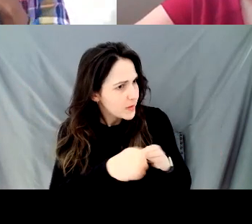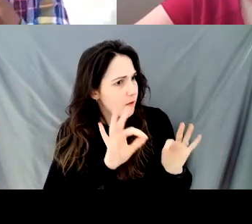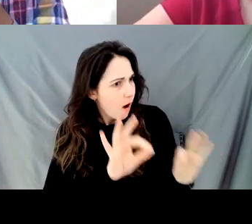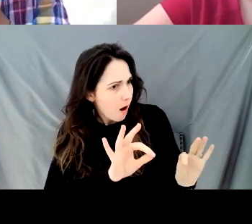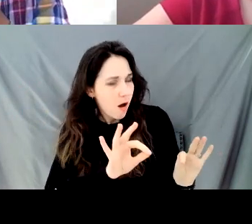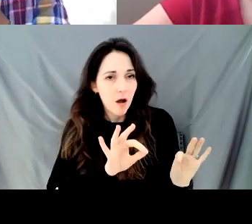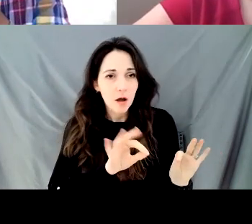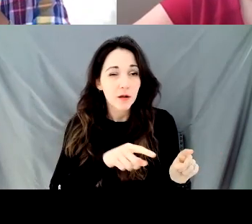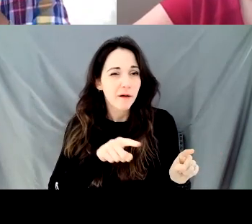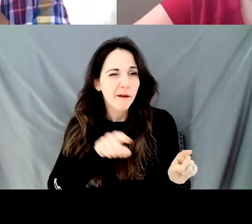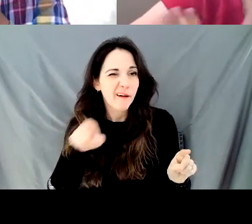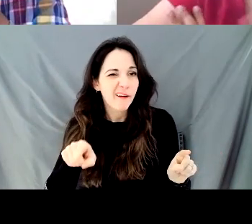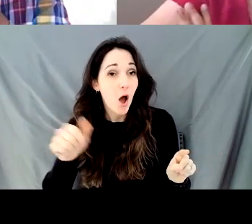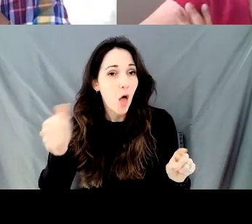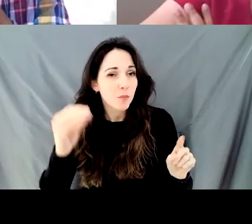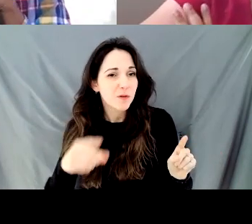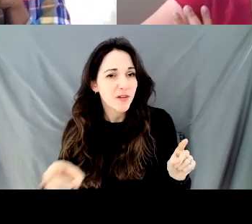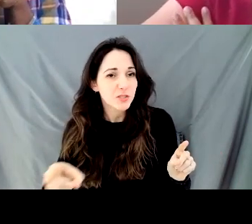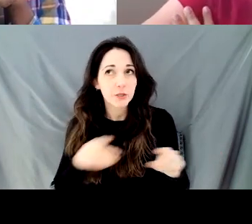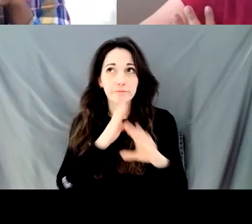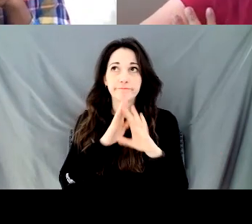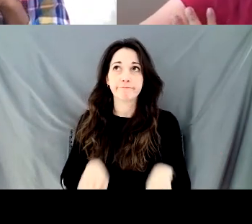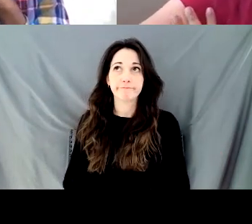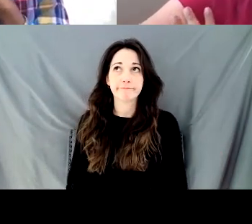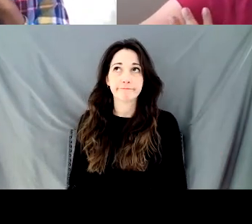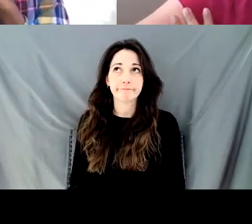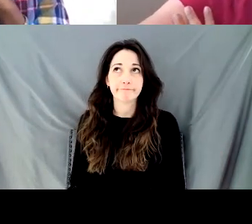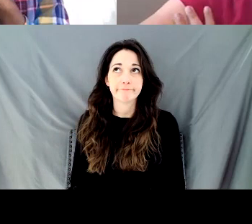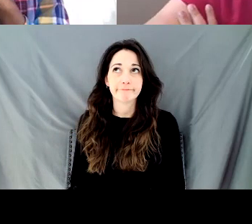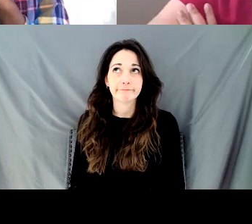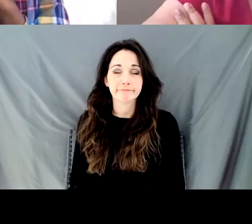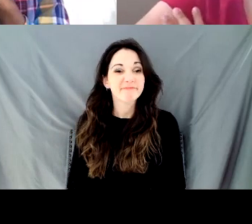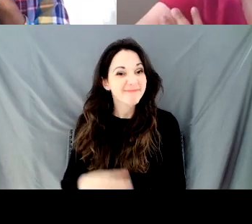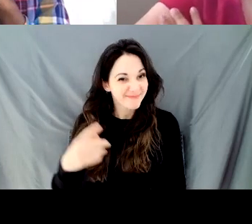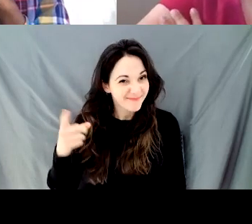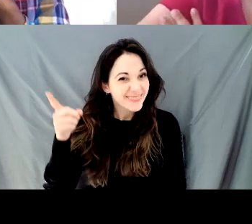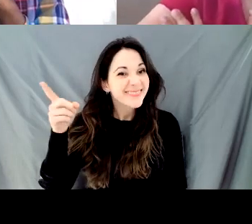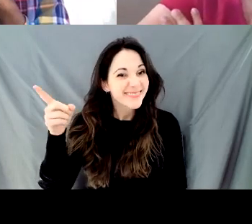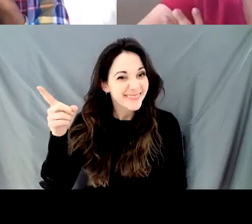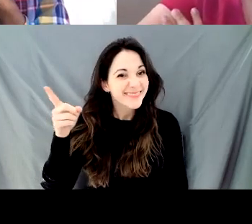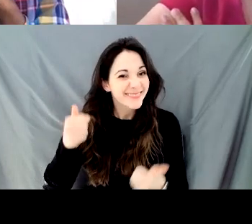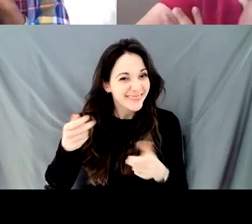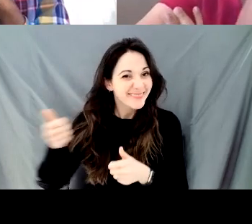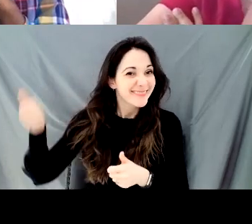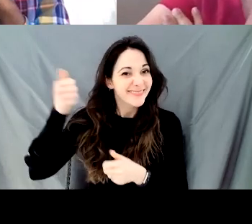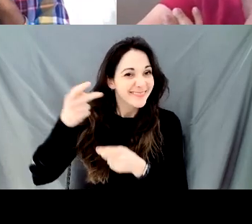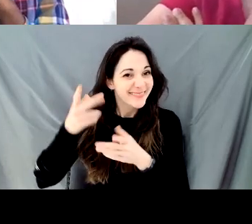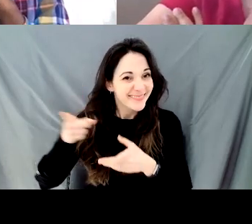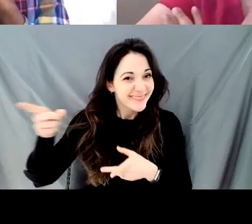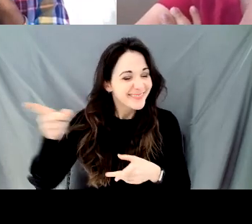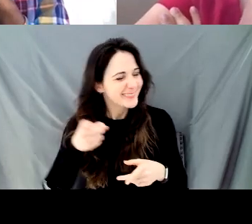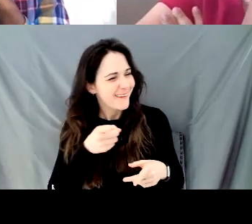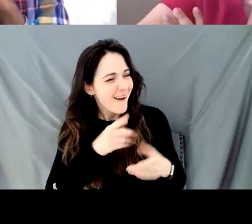silence. In the 5 minutes that he sat and talked to me, I felt seen, I felt encouraged, I